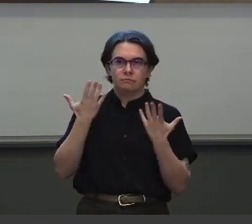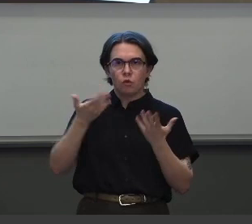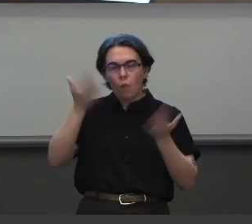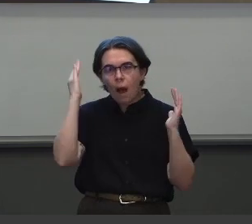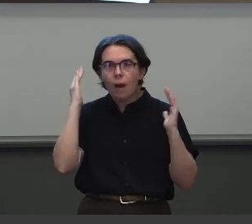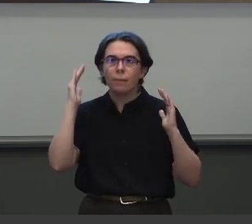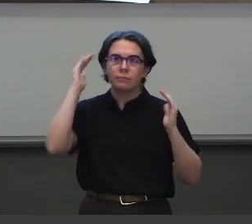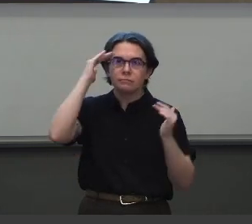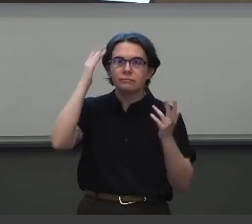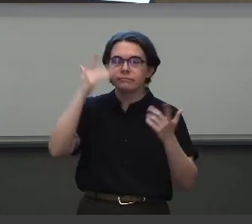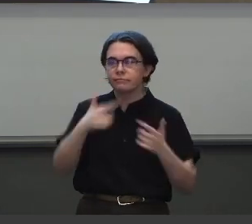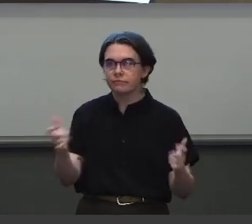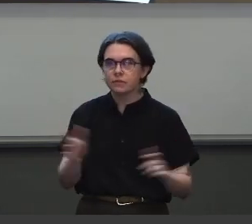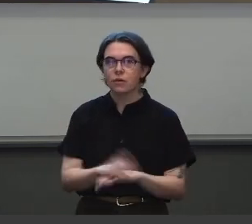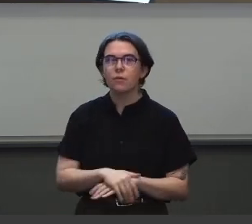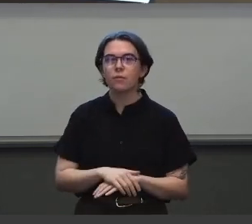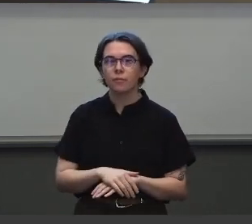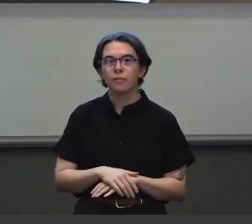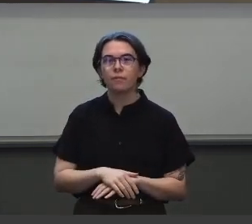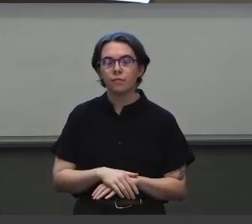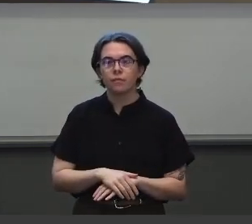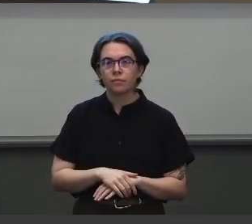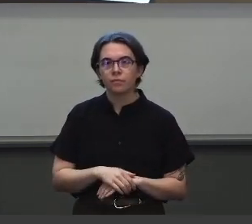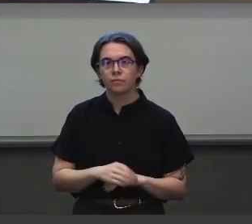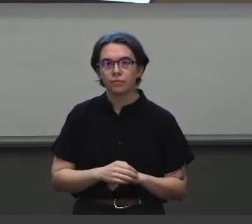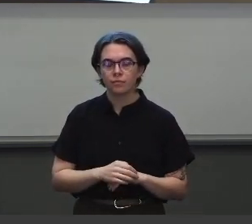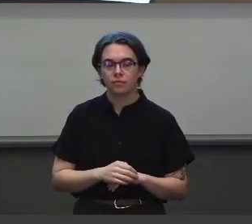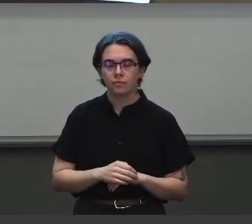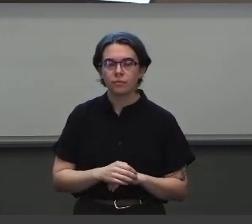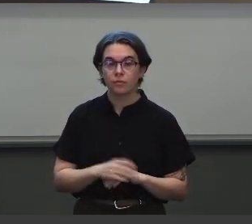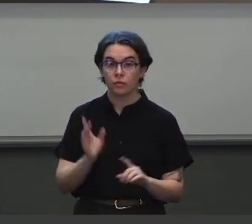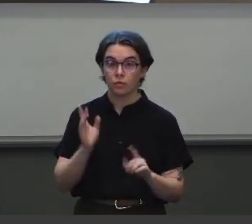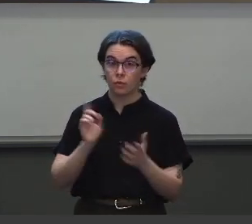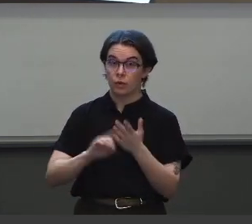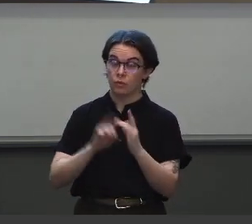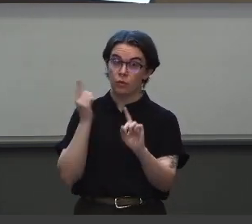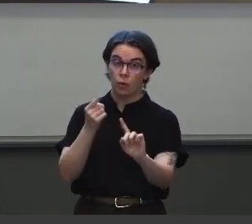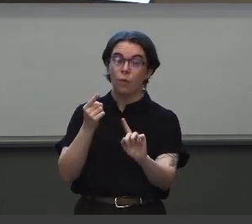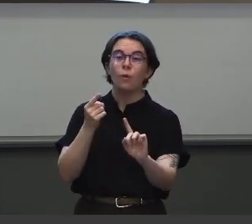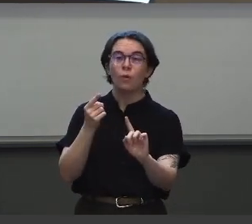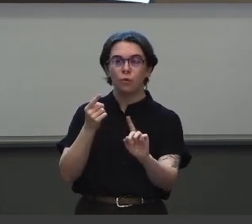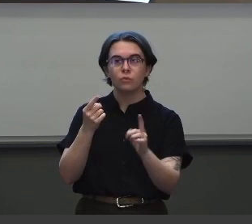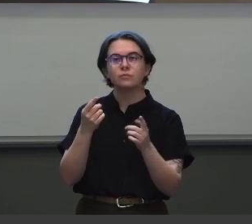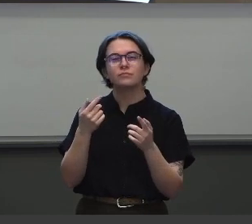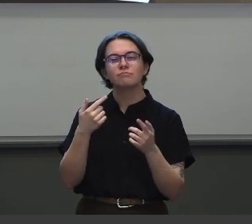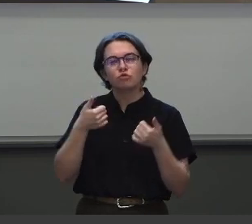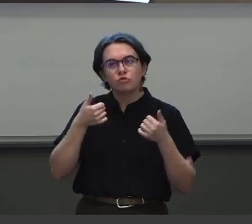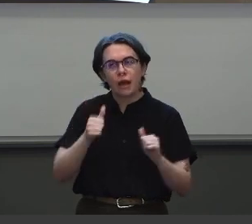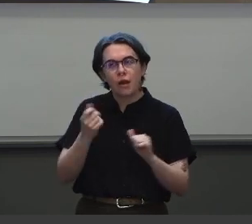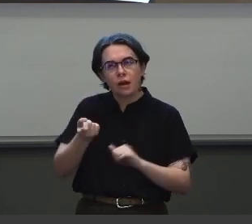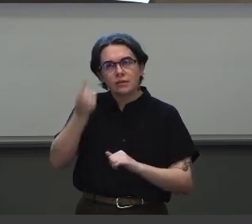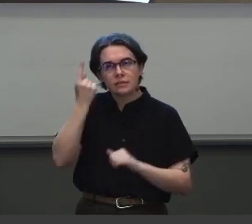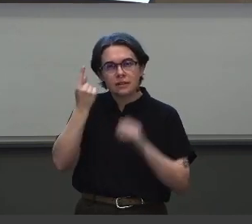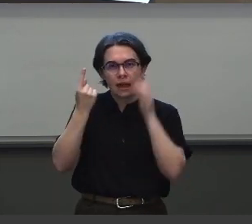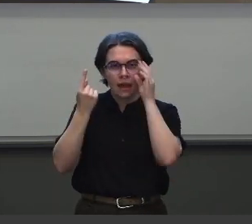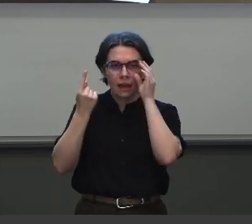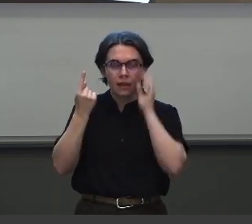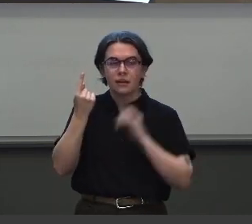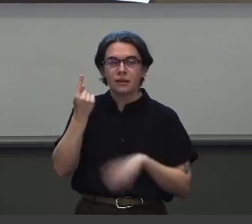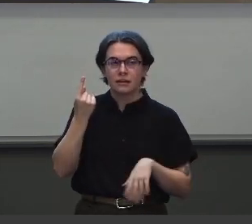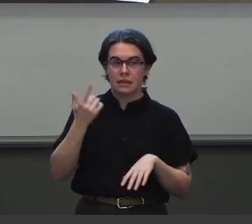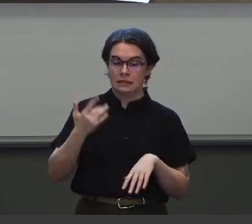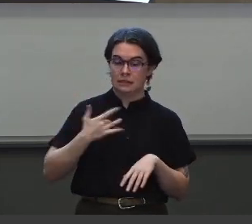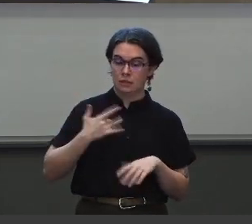So with that in mind, my colleagues and I have been working to better understand how differences in sensory processing are related to differences in